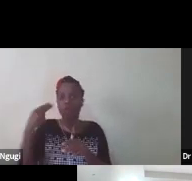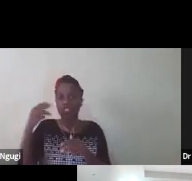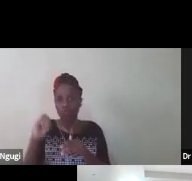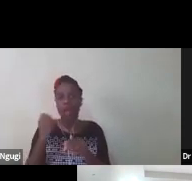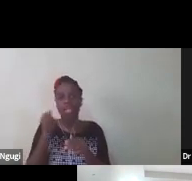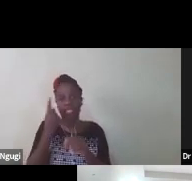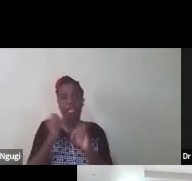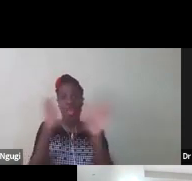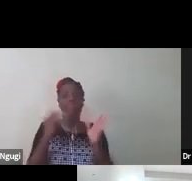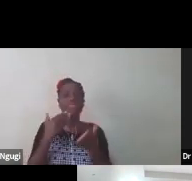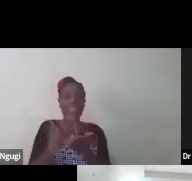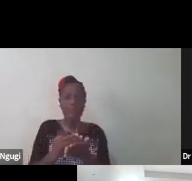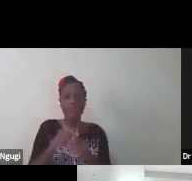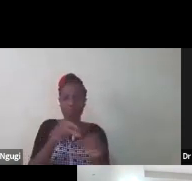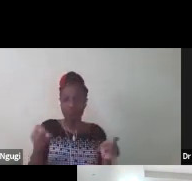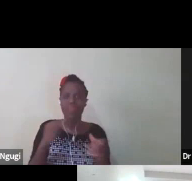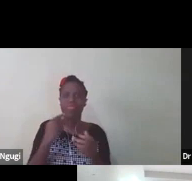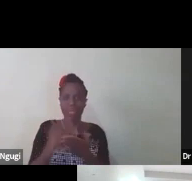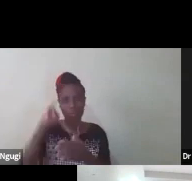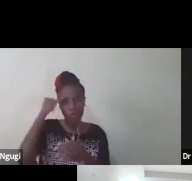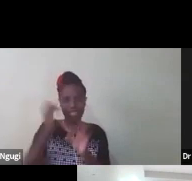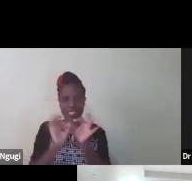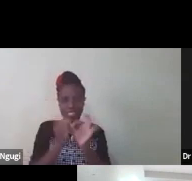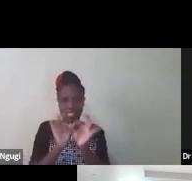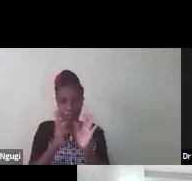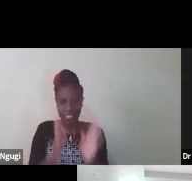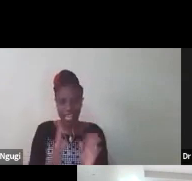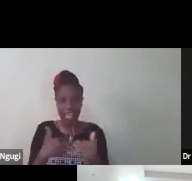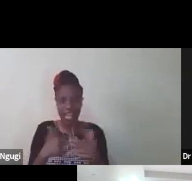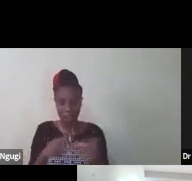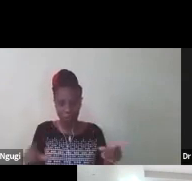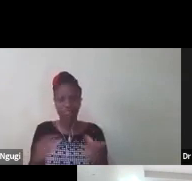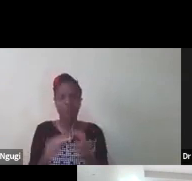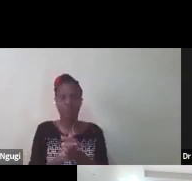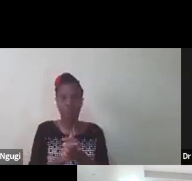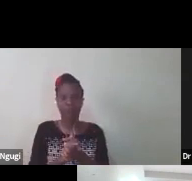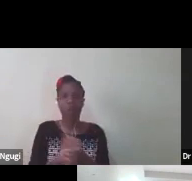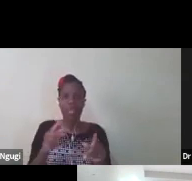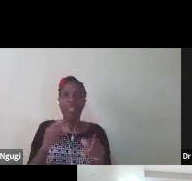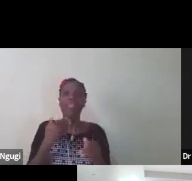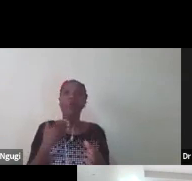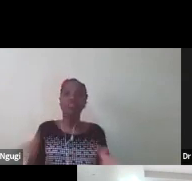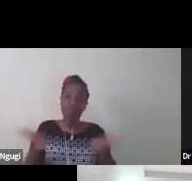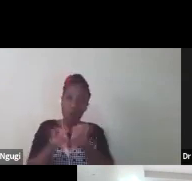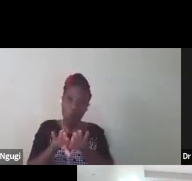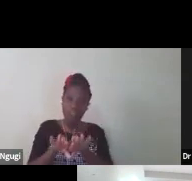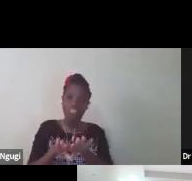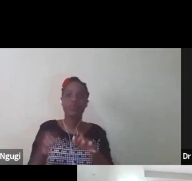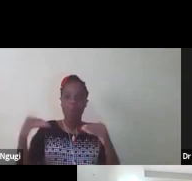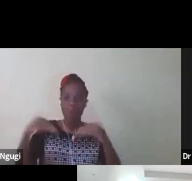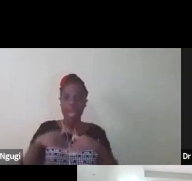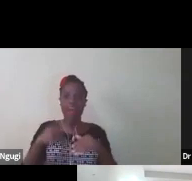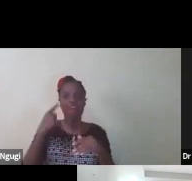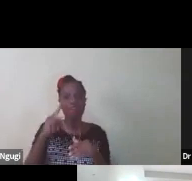all our panelists. Thank you to Joyce Ngugi, our sign language interpreter. And I'd just like to close these remarks by wishing everybody